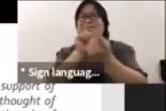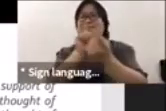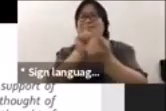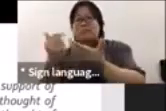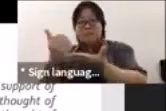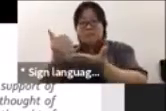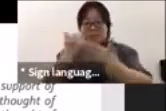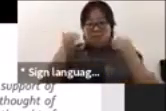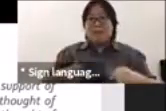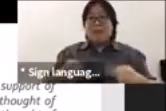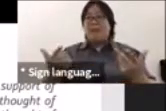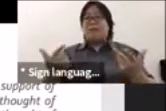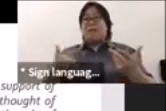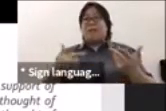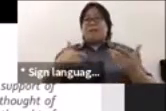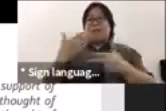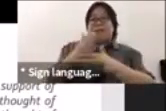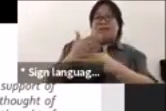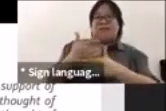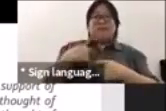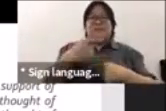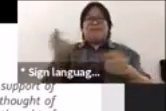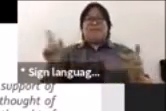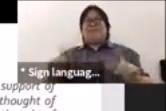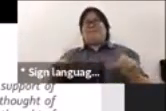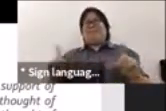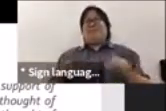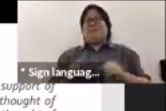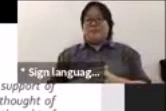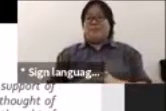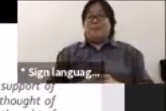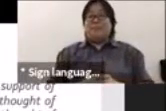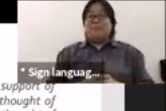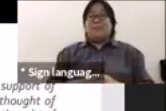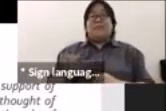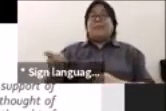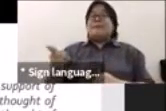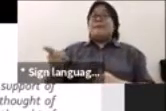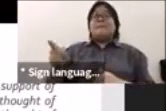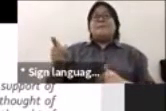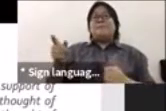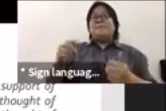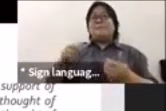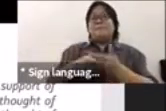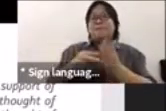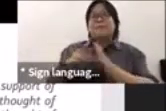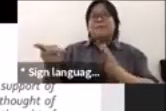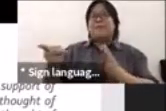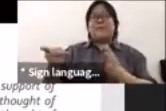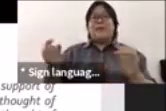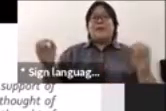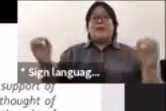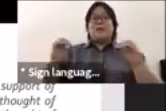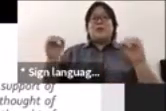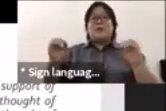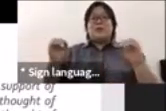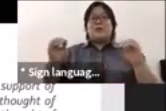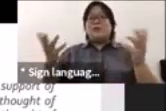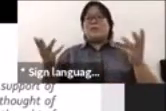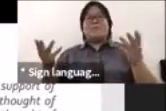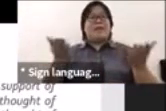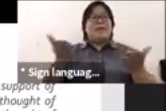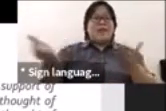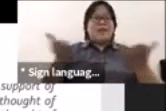don't share my own feeling with anyone now. So here they are not kind of they don't have any affordable treatment for